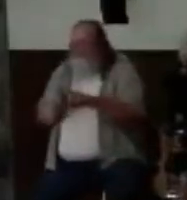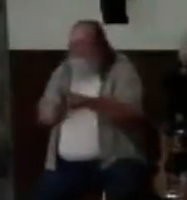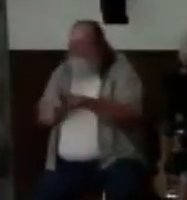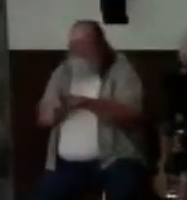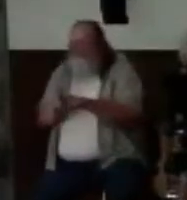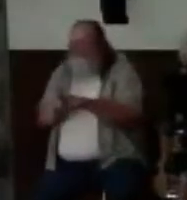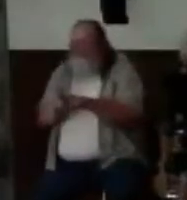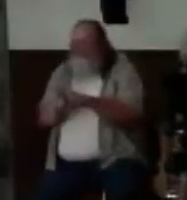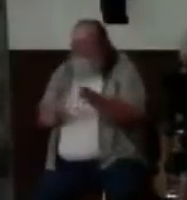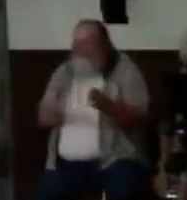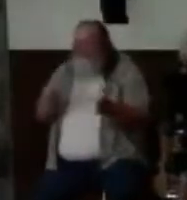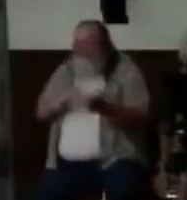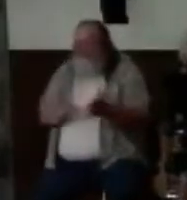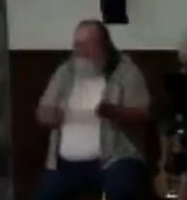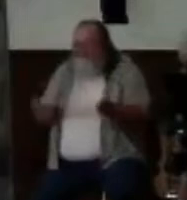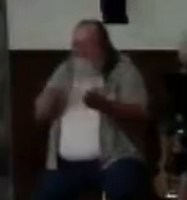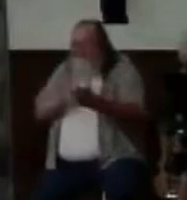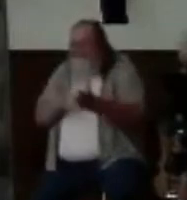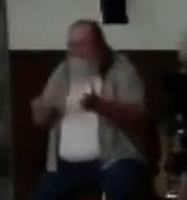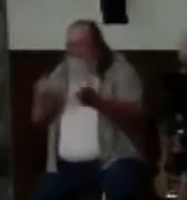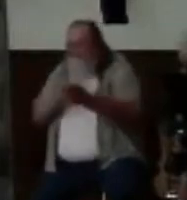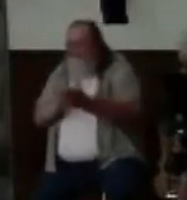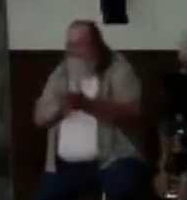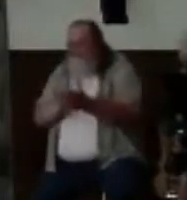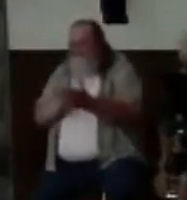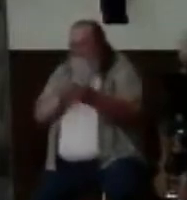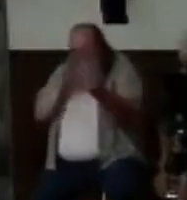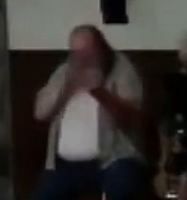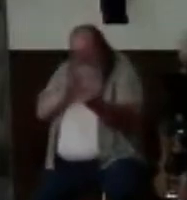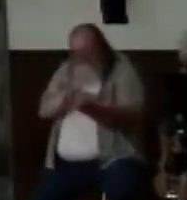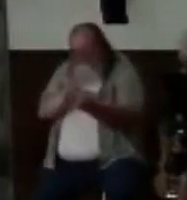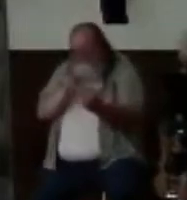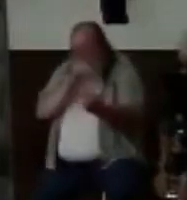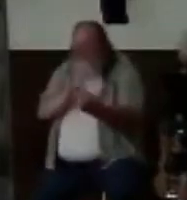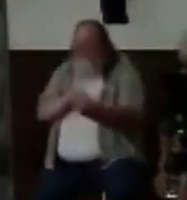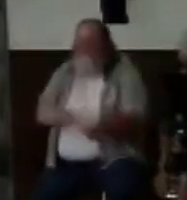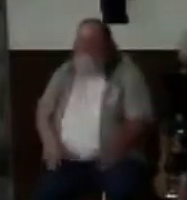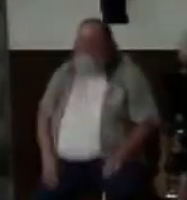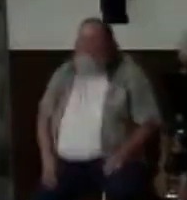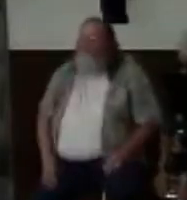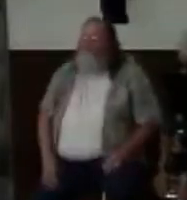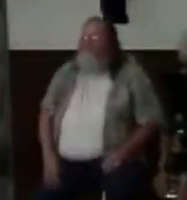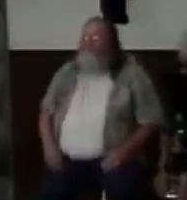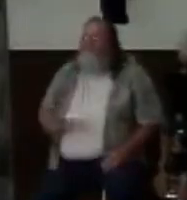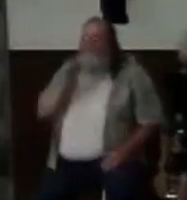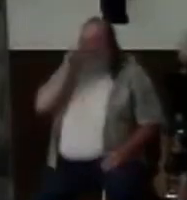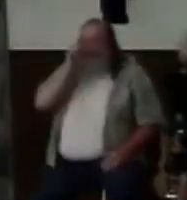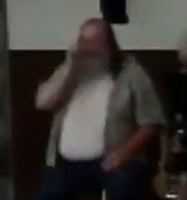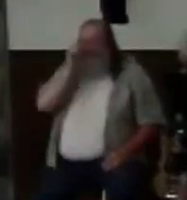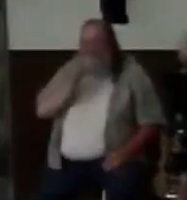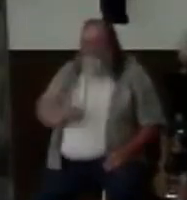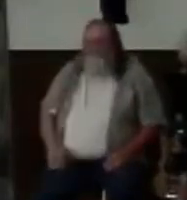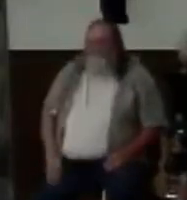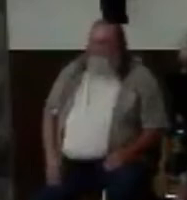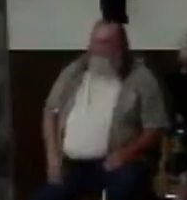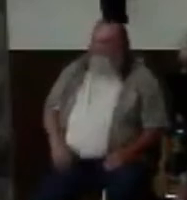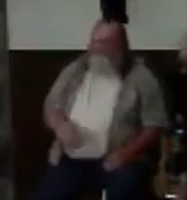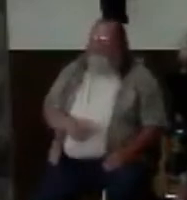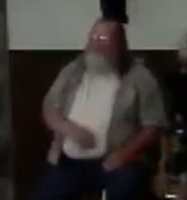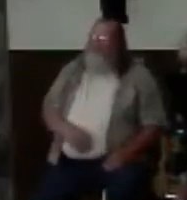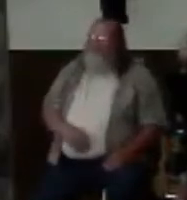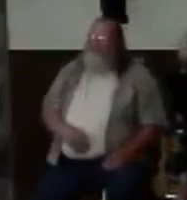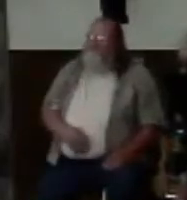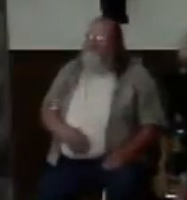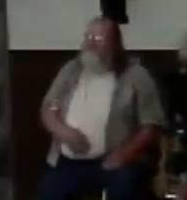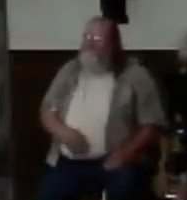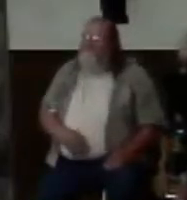that God would see their obedience in going to these festivals, making sure that they were right with God, reading the Torah,